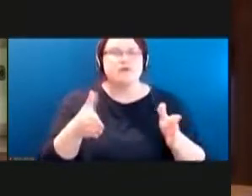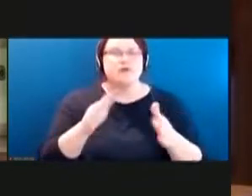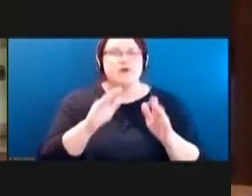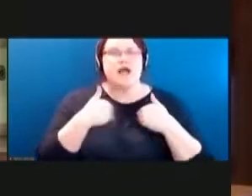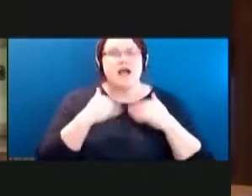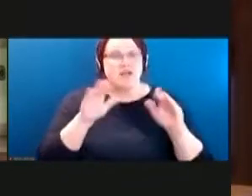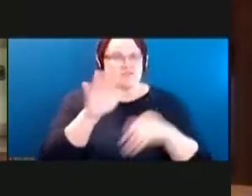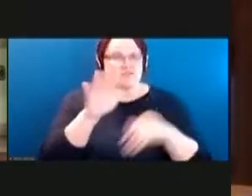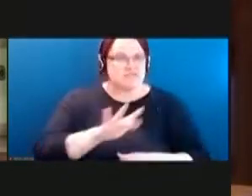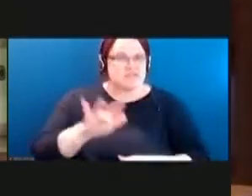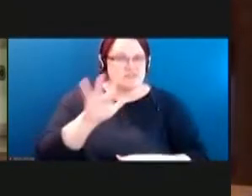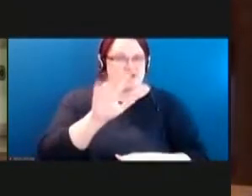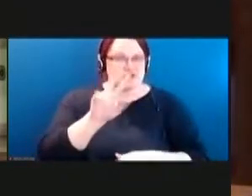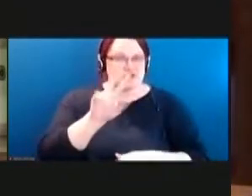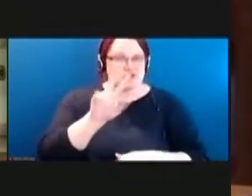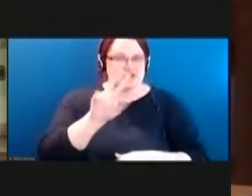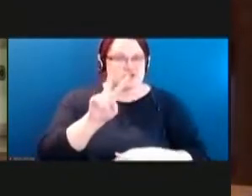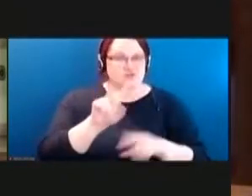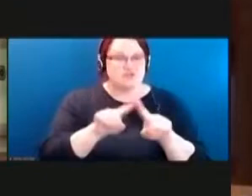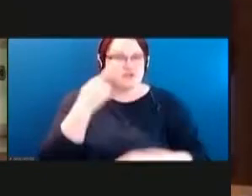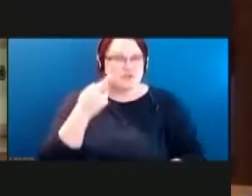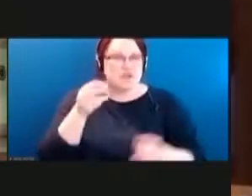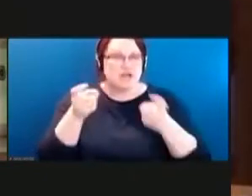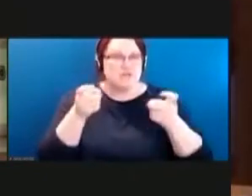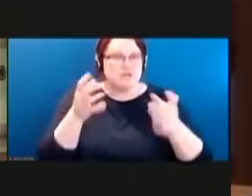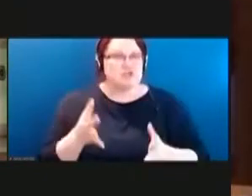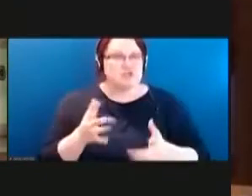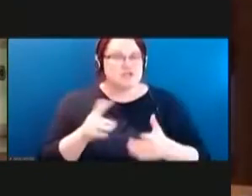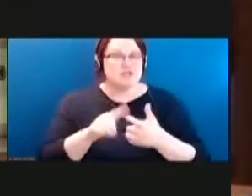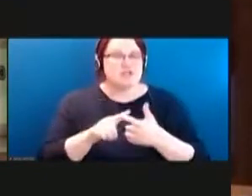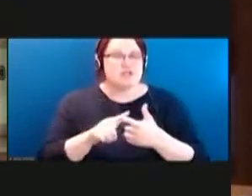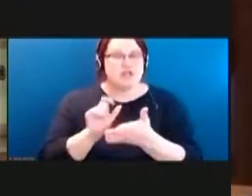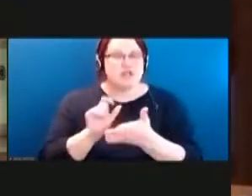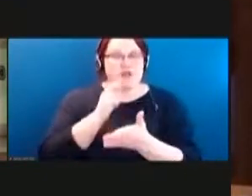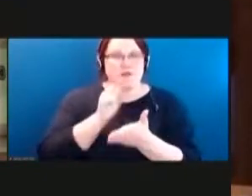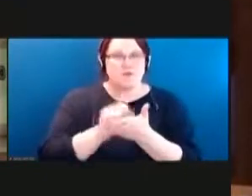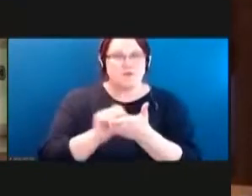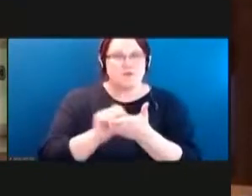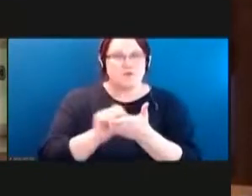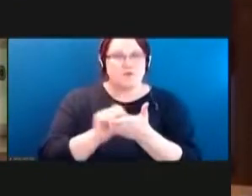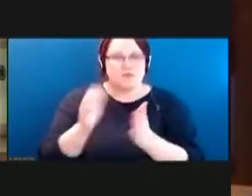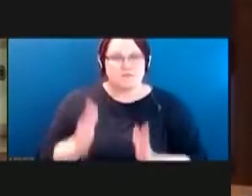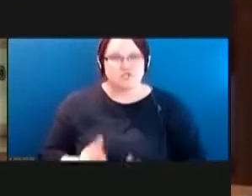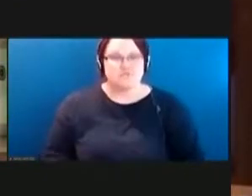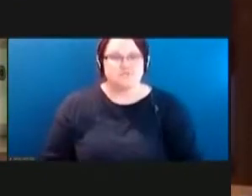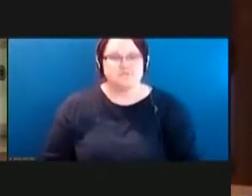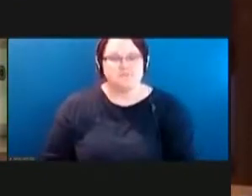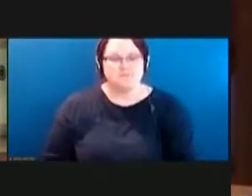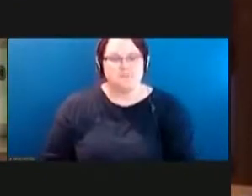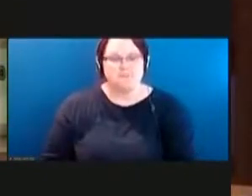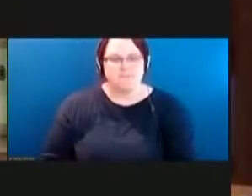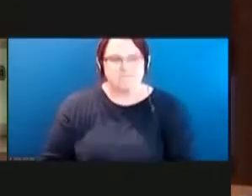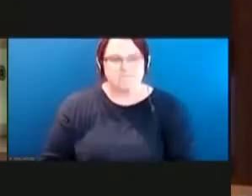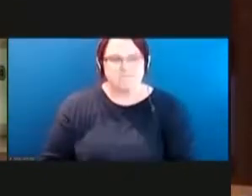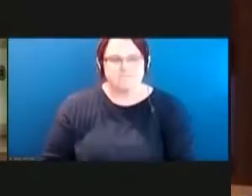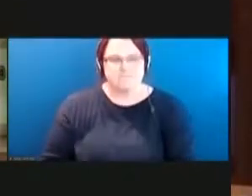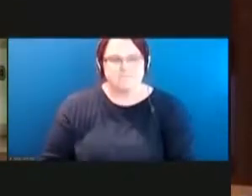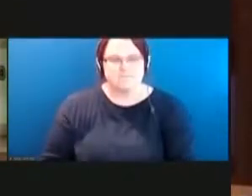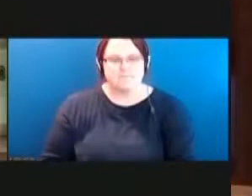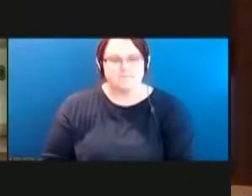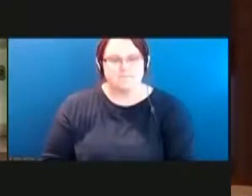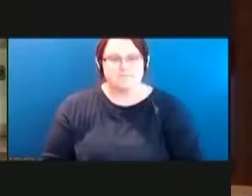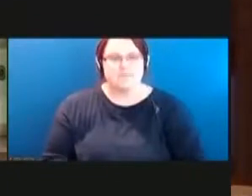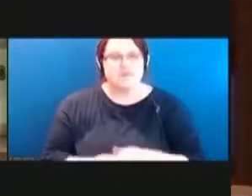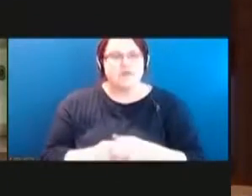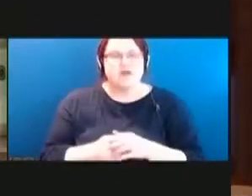primary functions, administration and reception. And what I will say, I'm briefly touching on